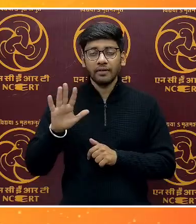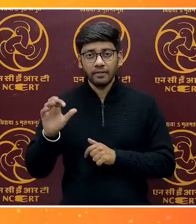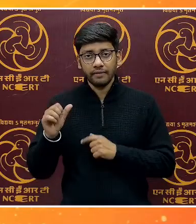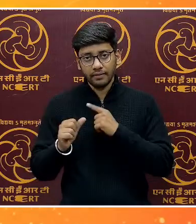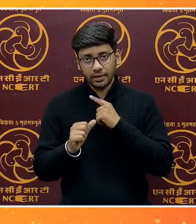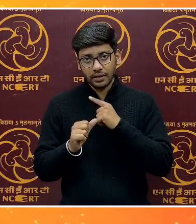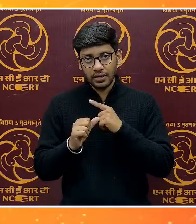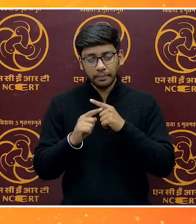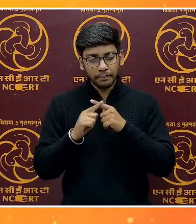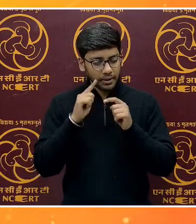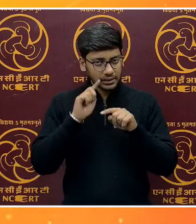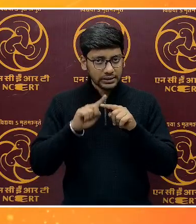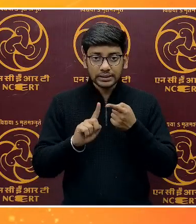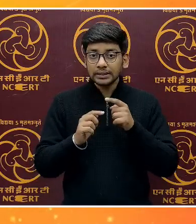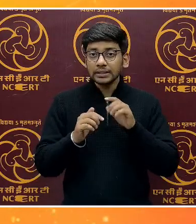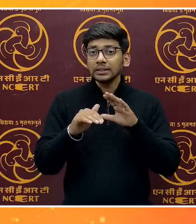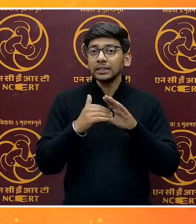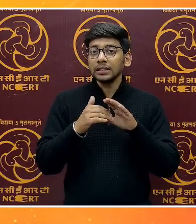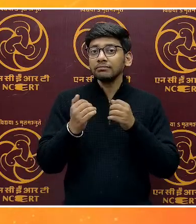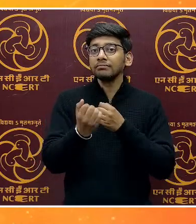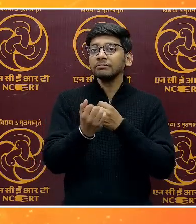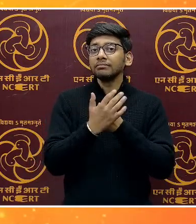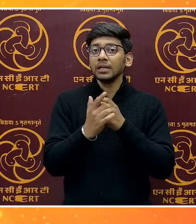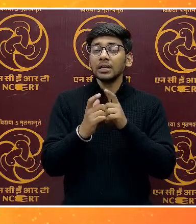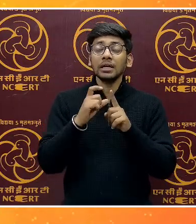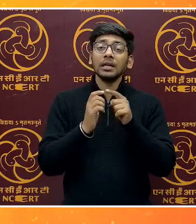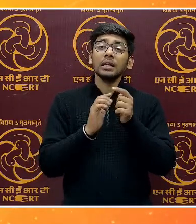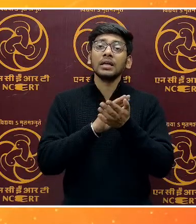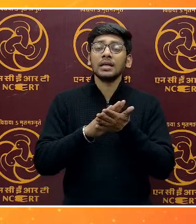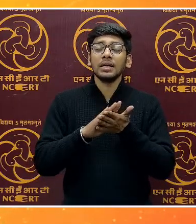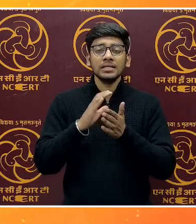8800440559. Our email ID is